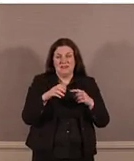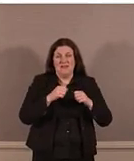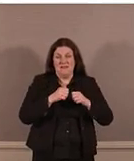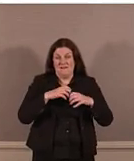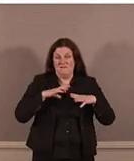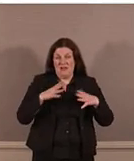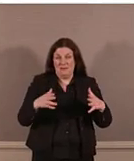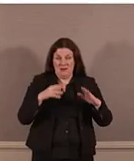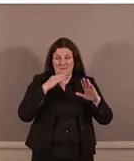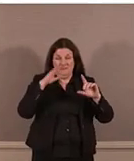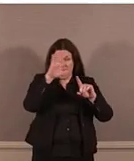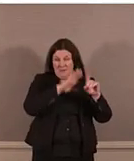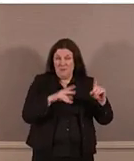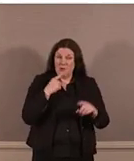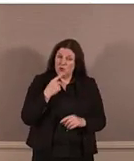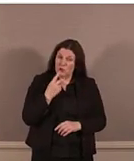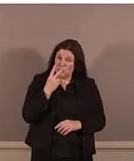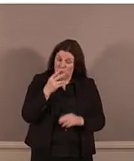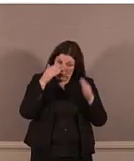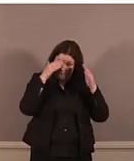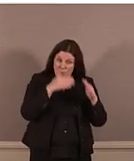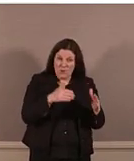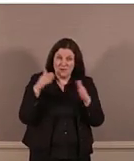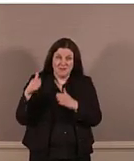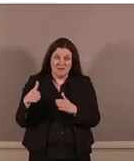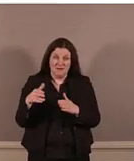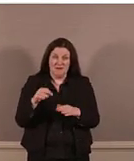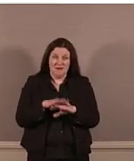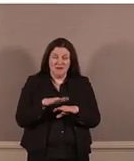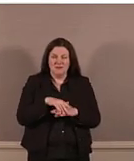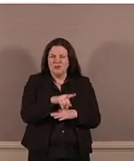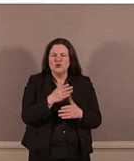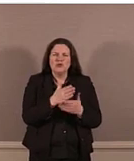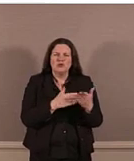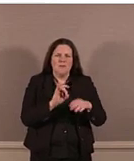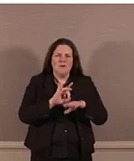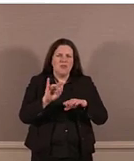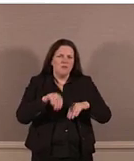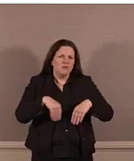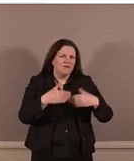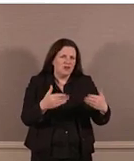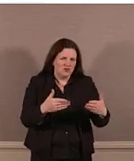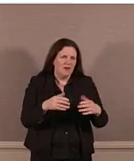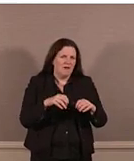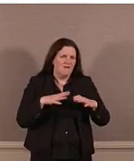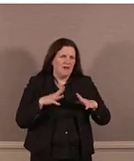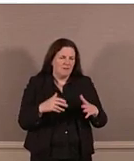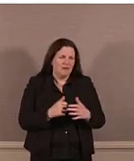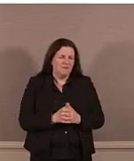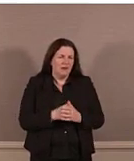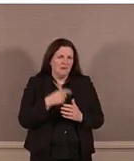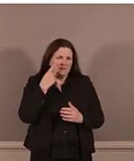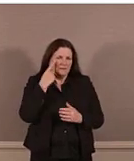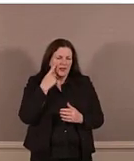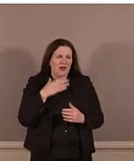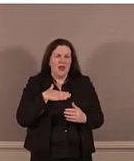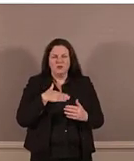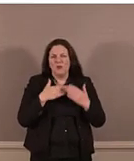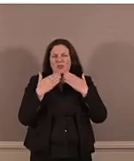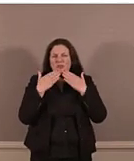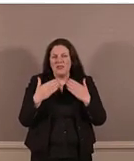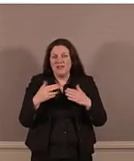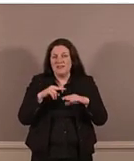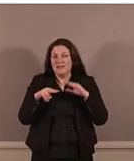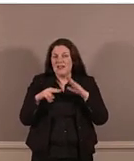particular case studies to just give an example of some of the provision that's particularly available. And I'd like to thank the